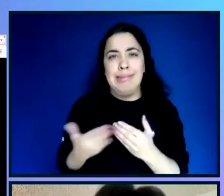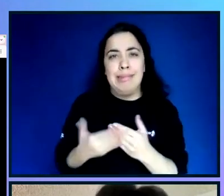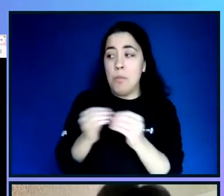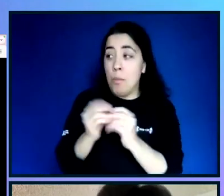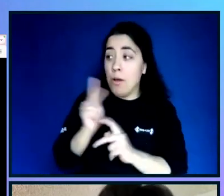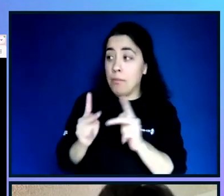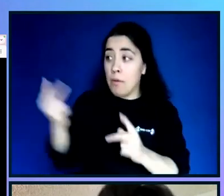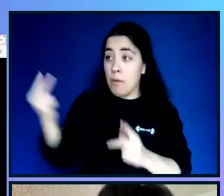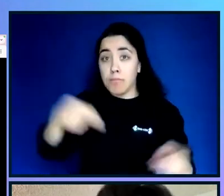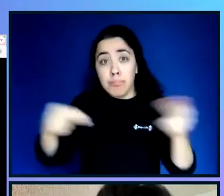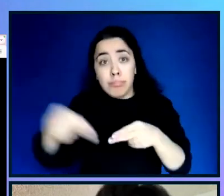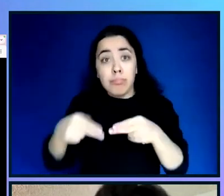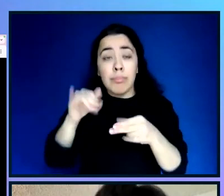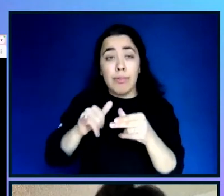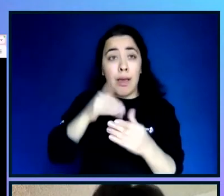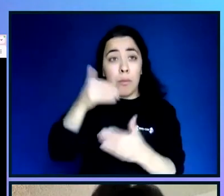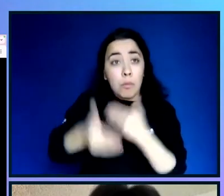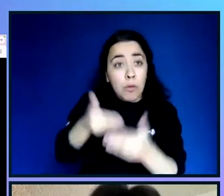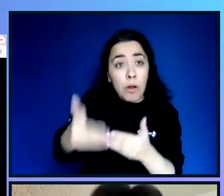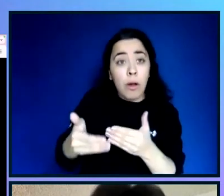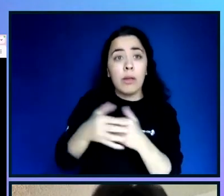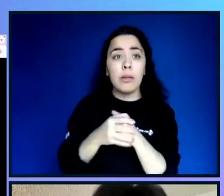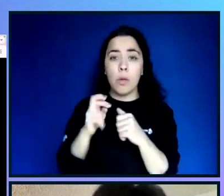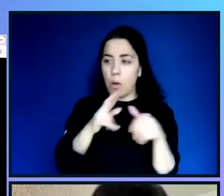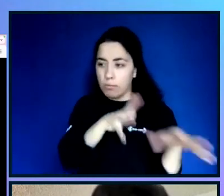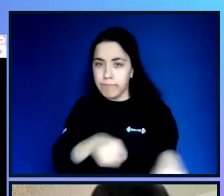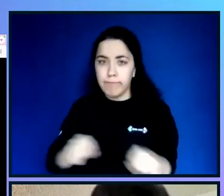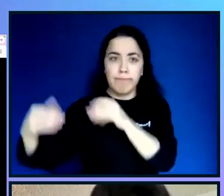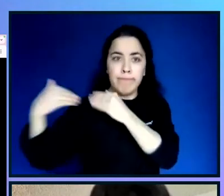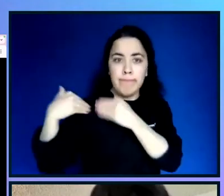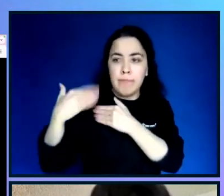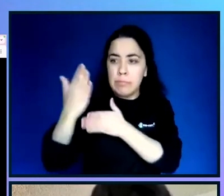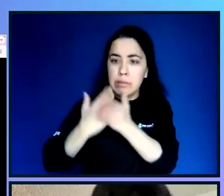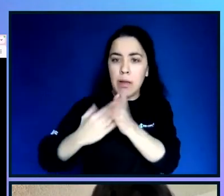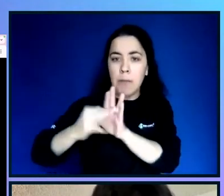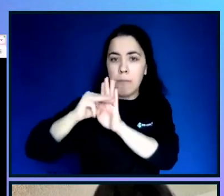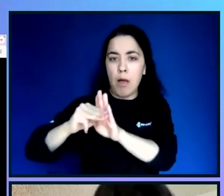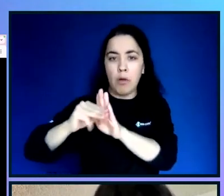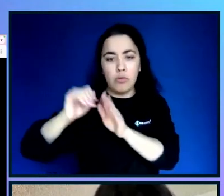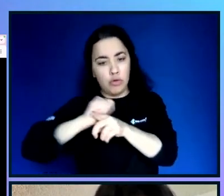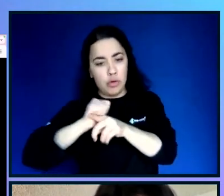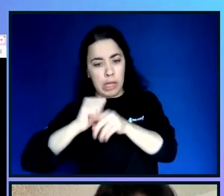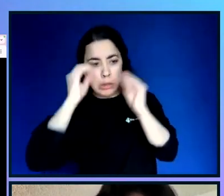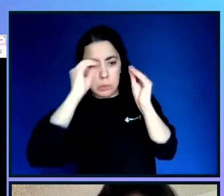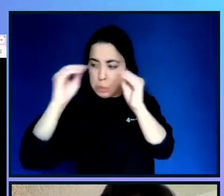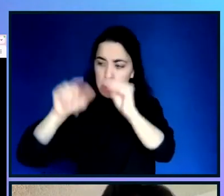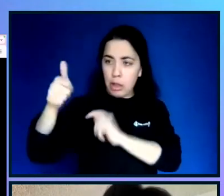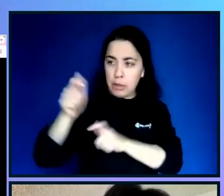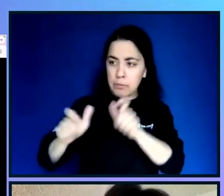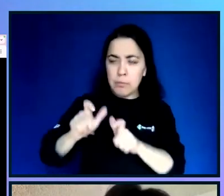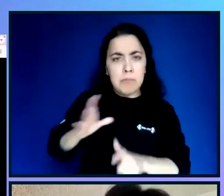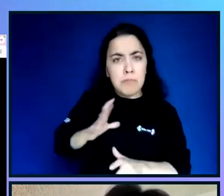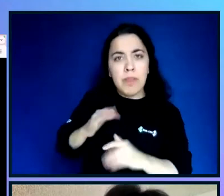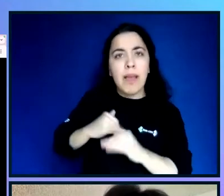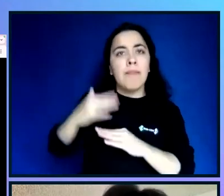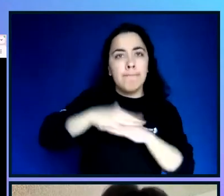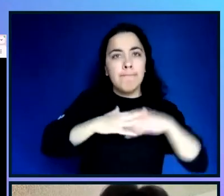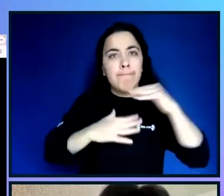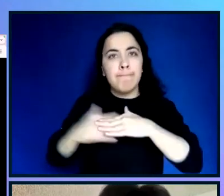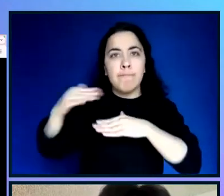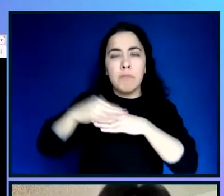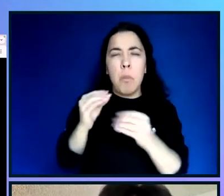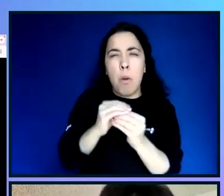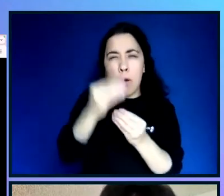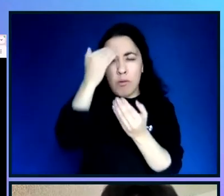to contribute to the process, or even take on doing some modules and the training themselves, we develop layers of knowledge